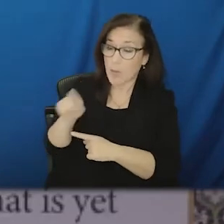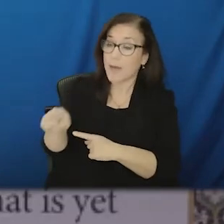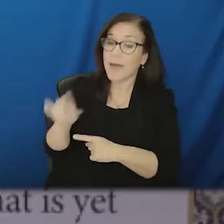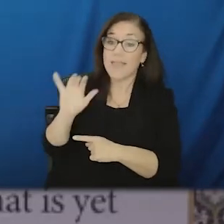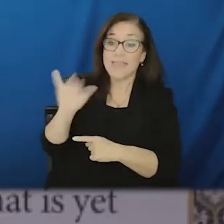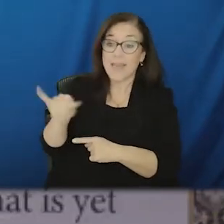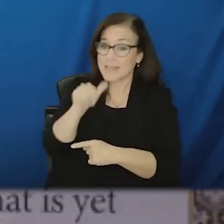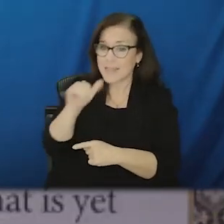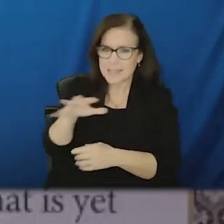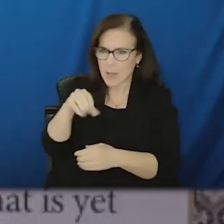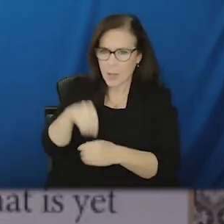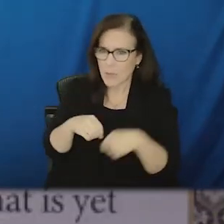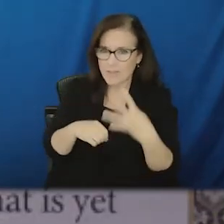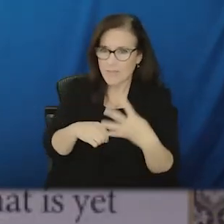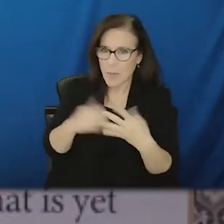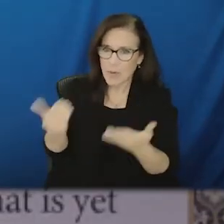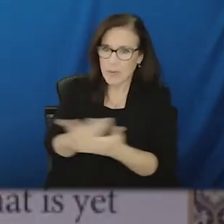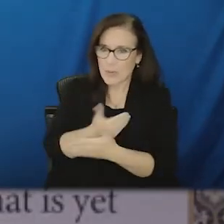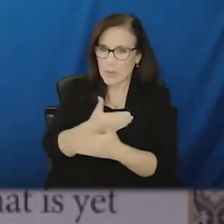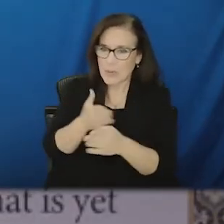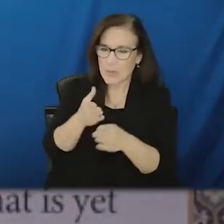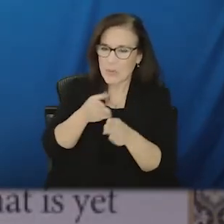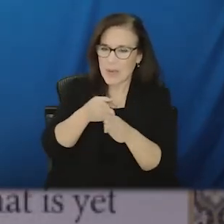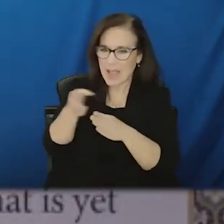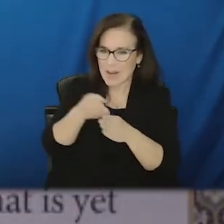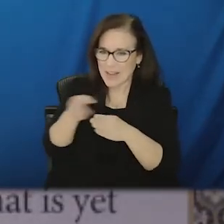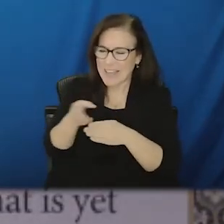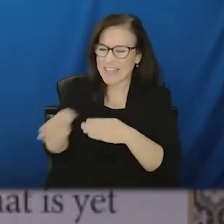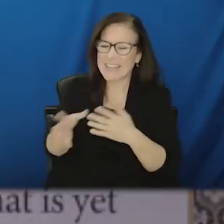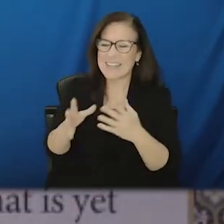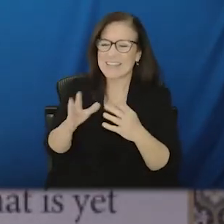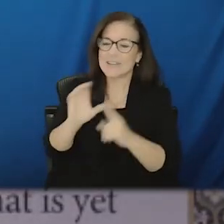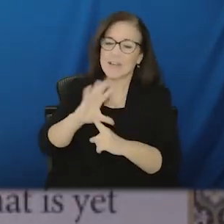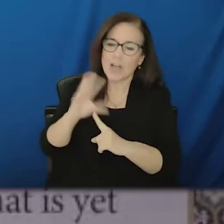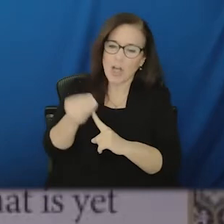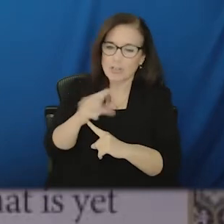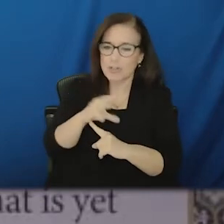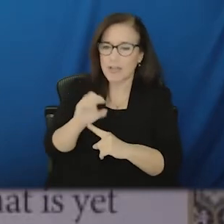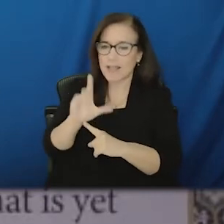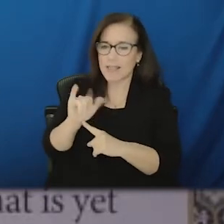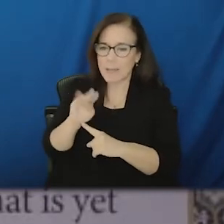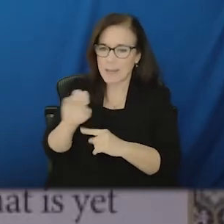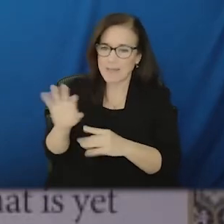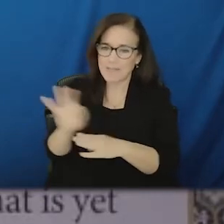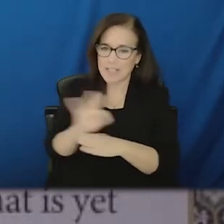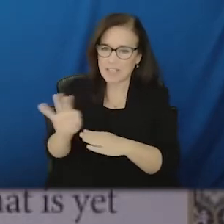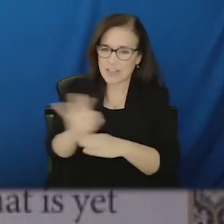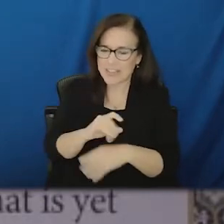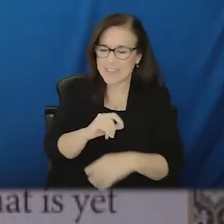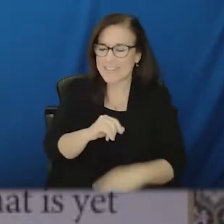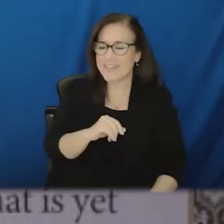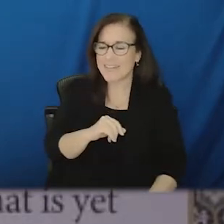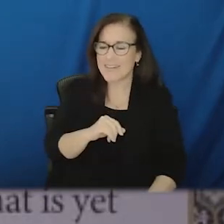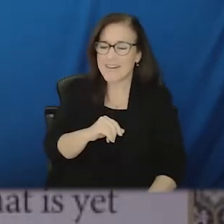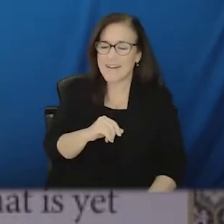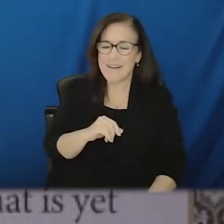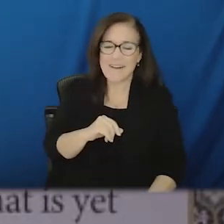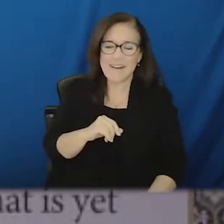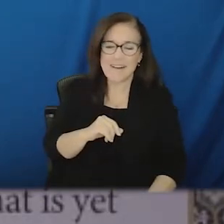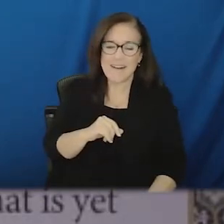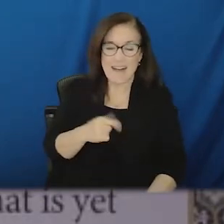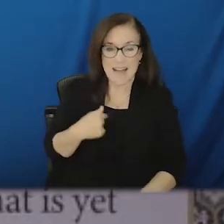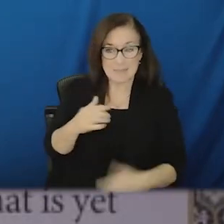new area functions. So just a reminder that I think it would